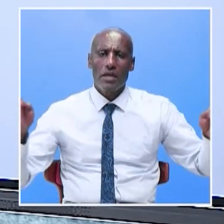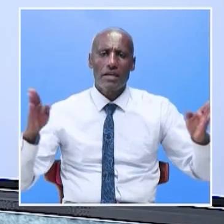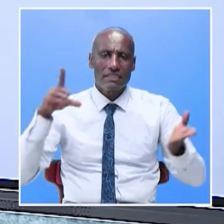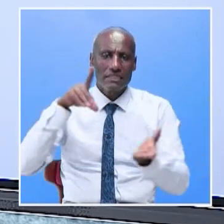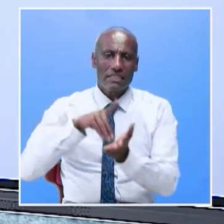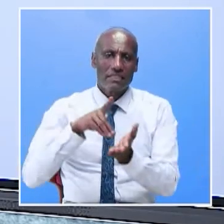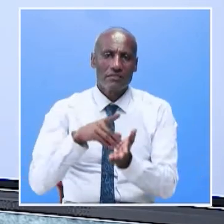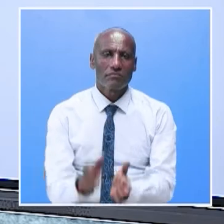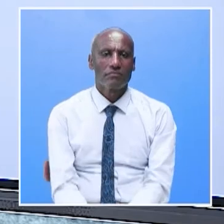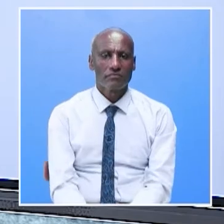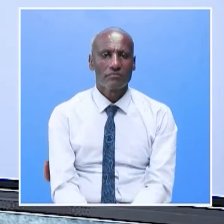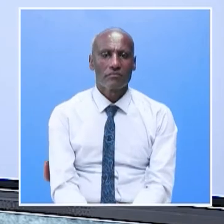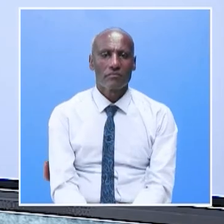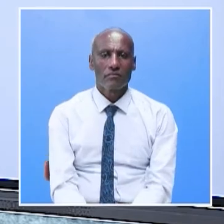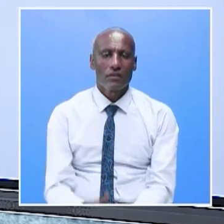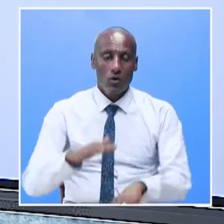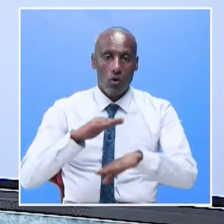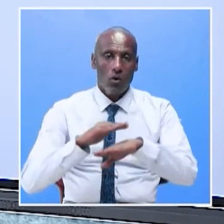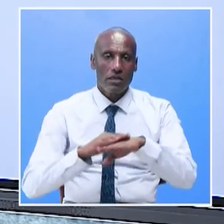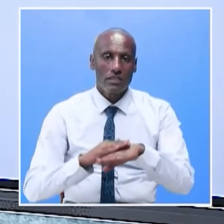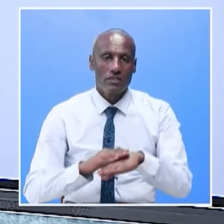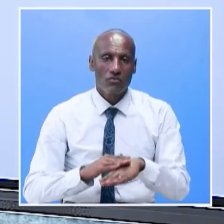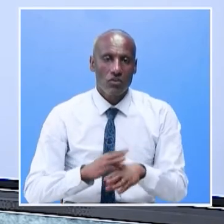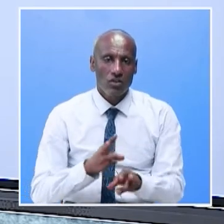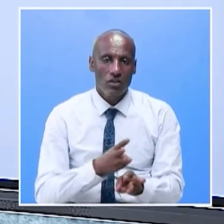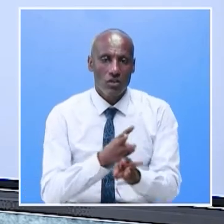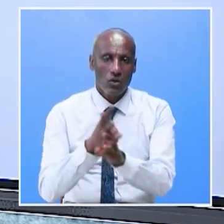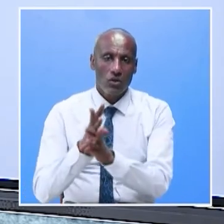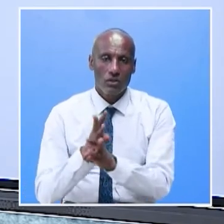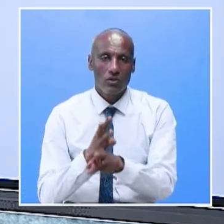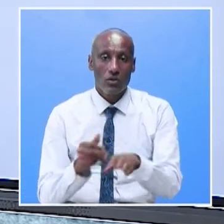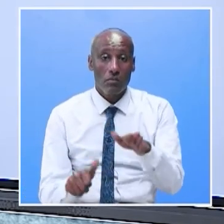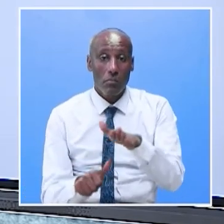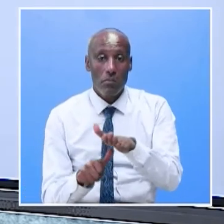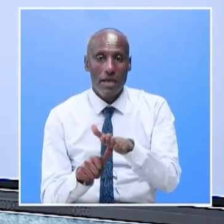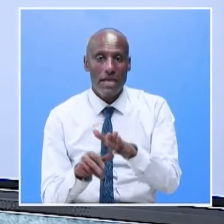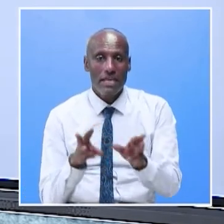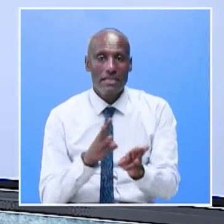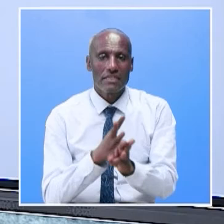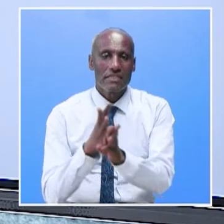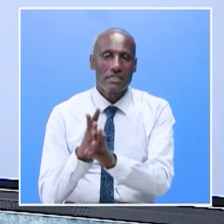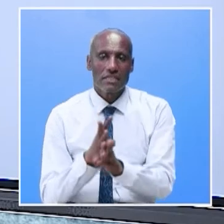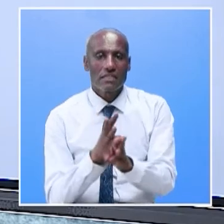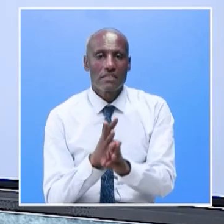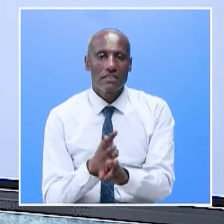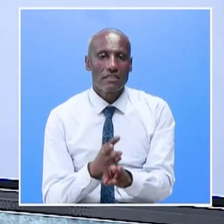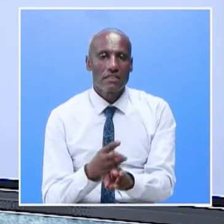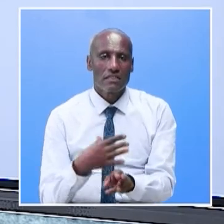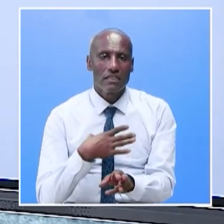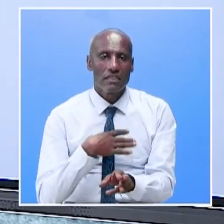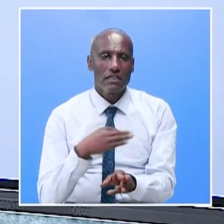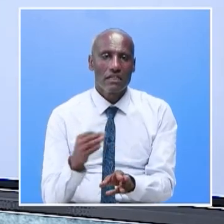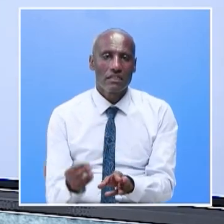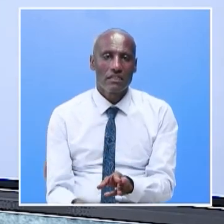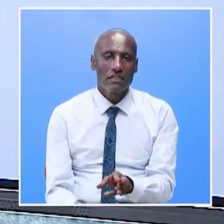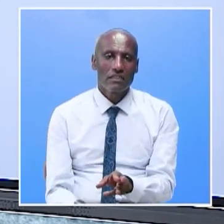surface, road, and what? Main street. Main street, like I give you some